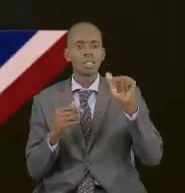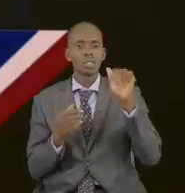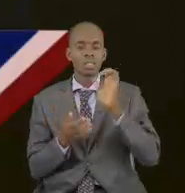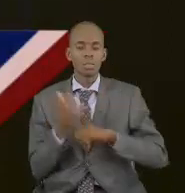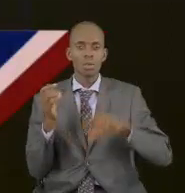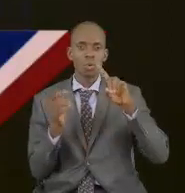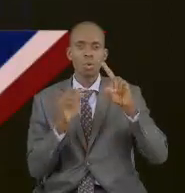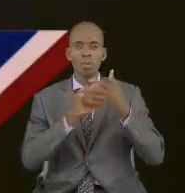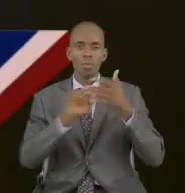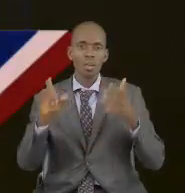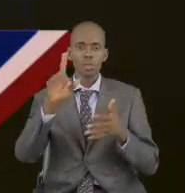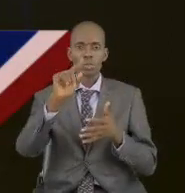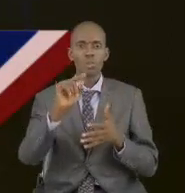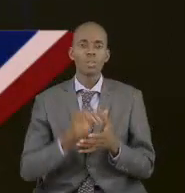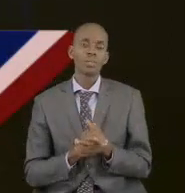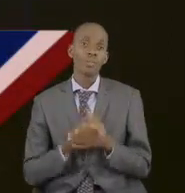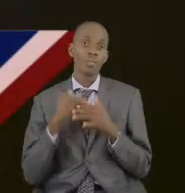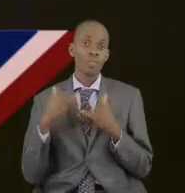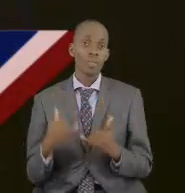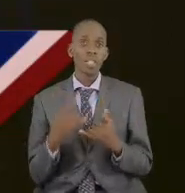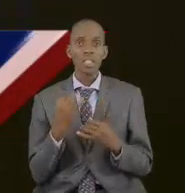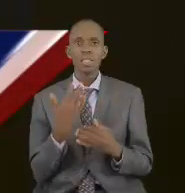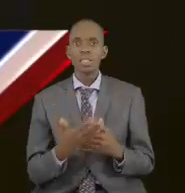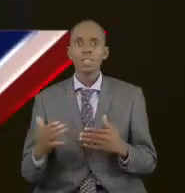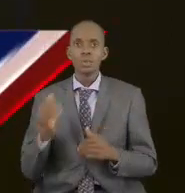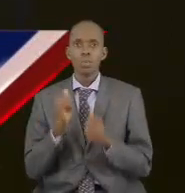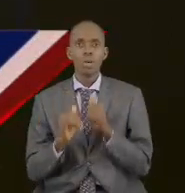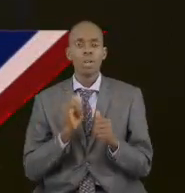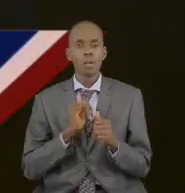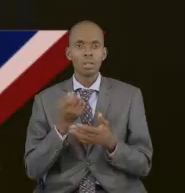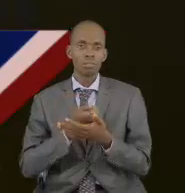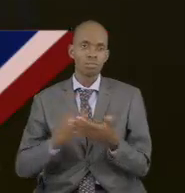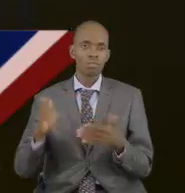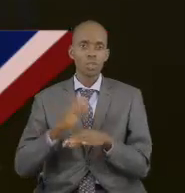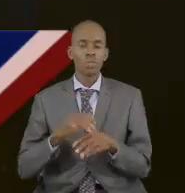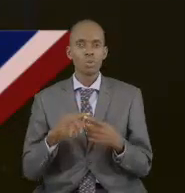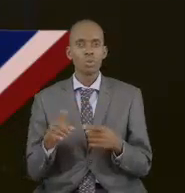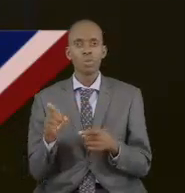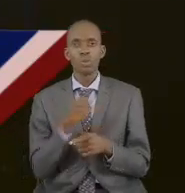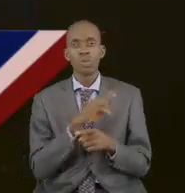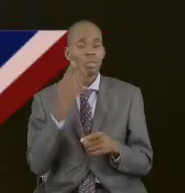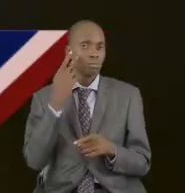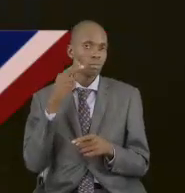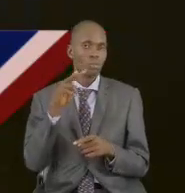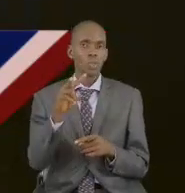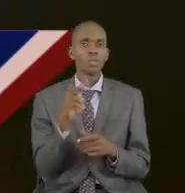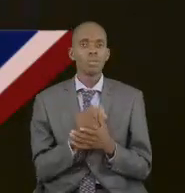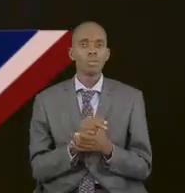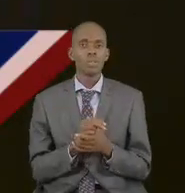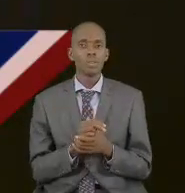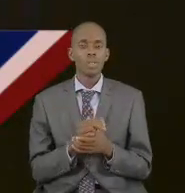now the things which I write unto you, Behold,